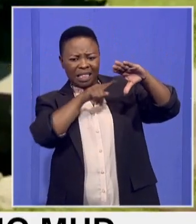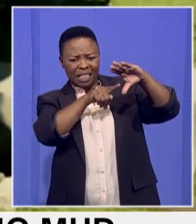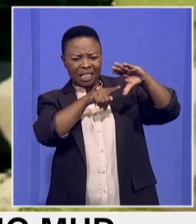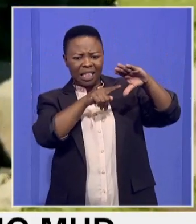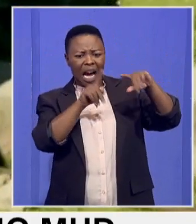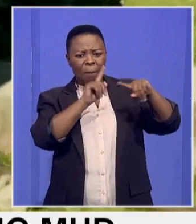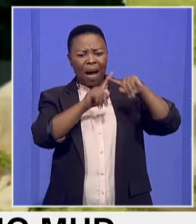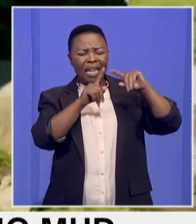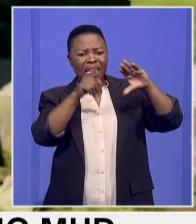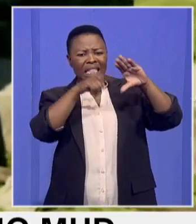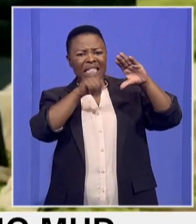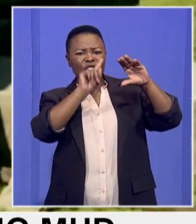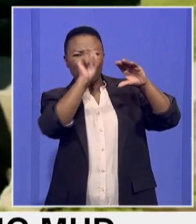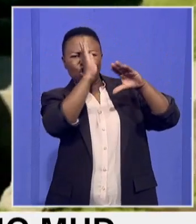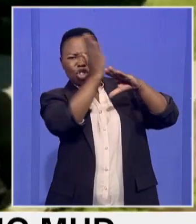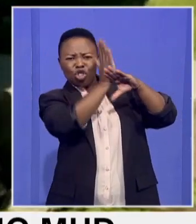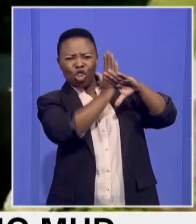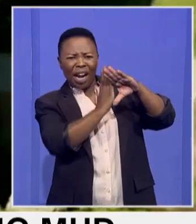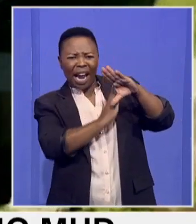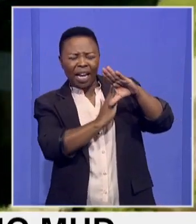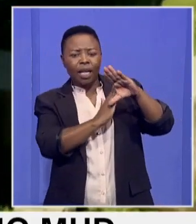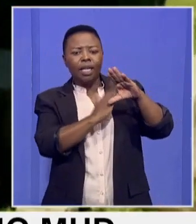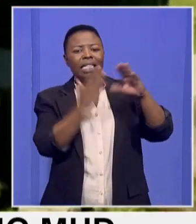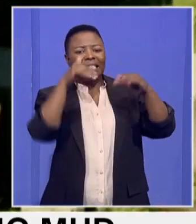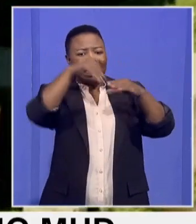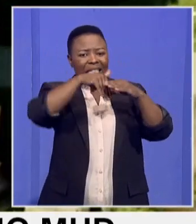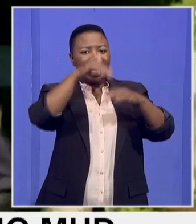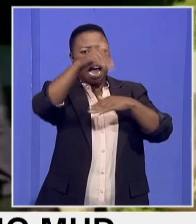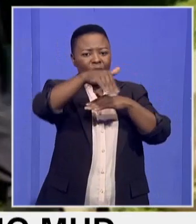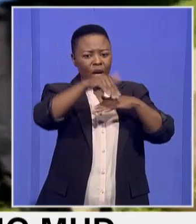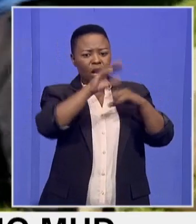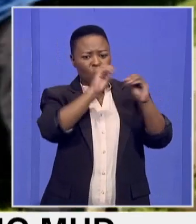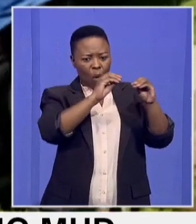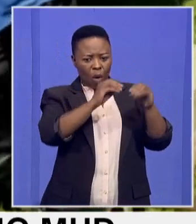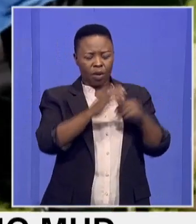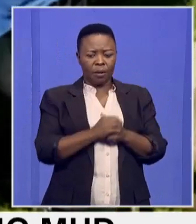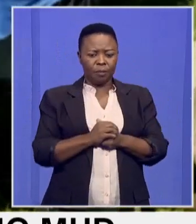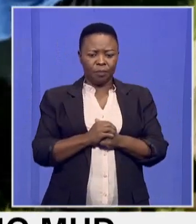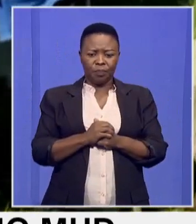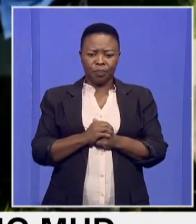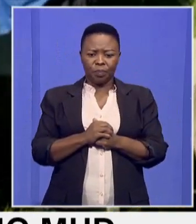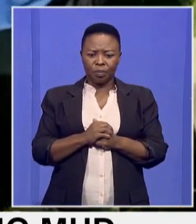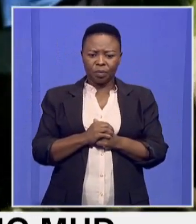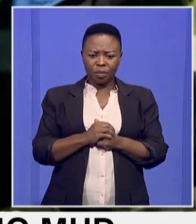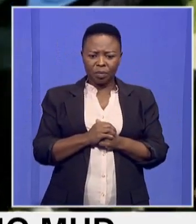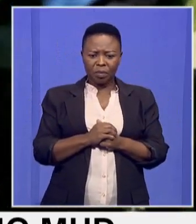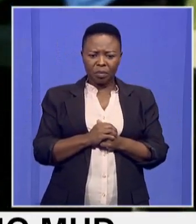with cracks inside and out. We haven't